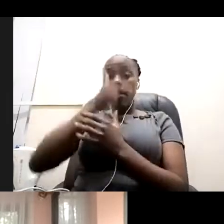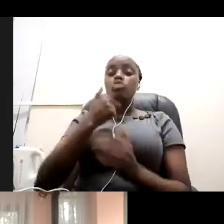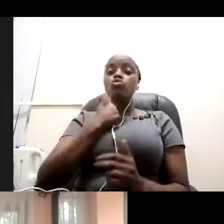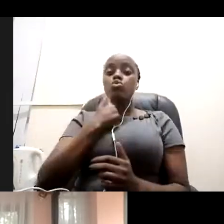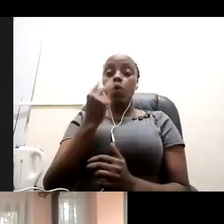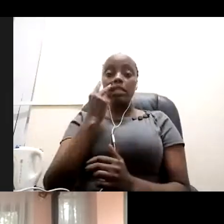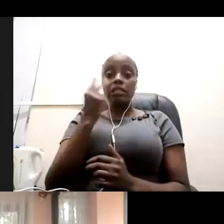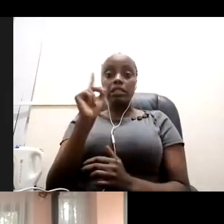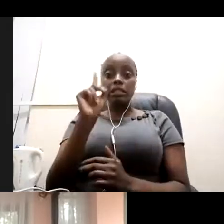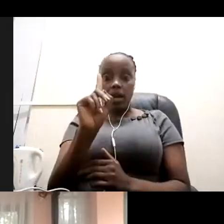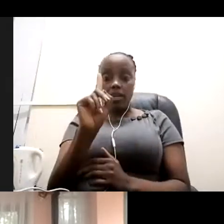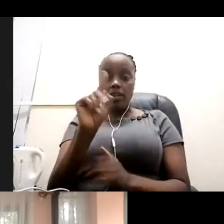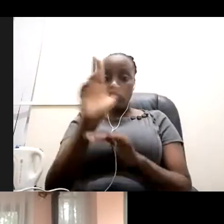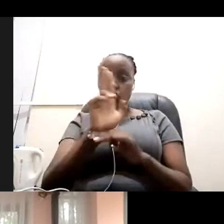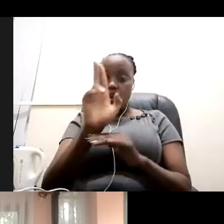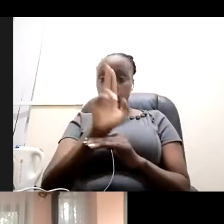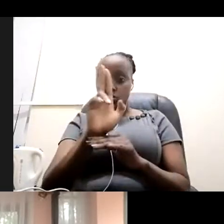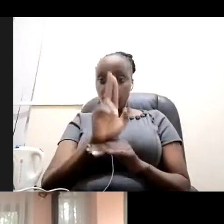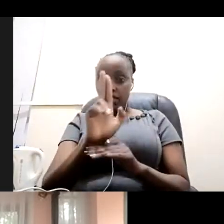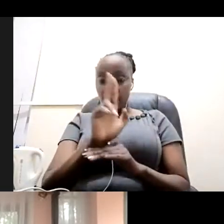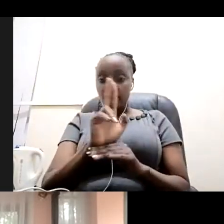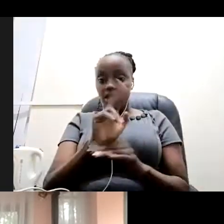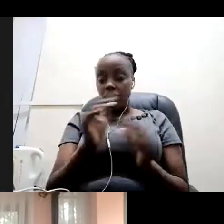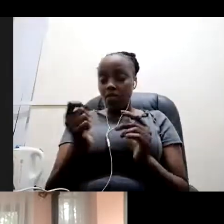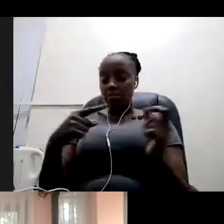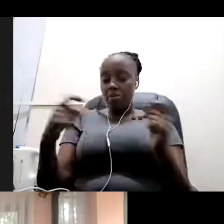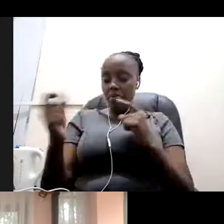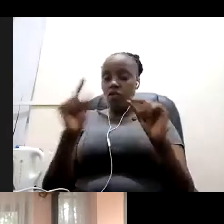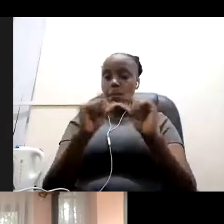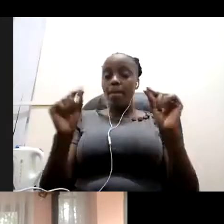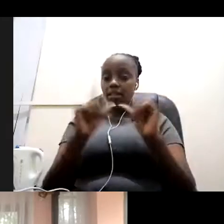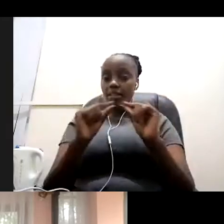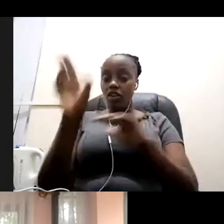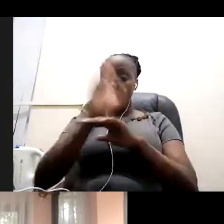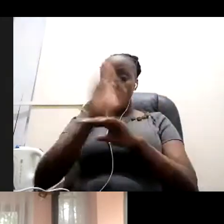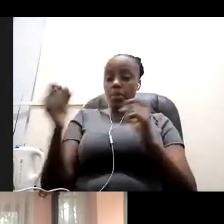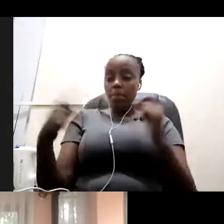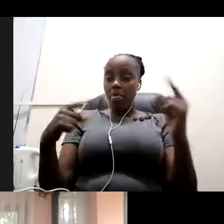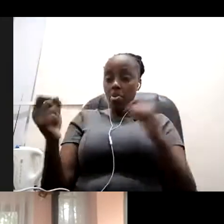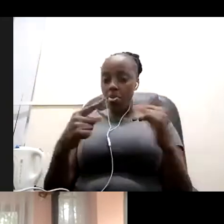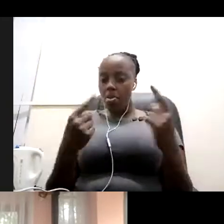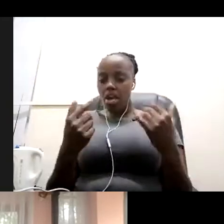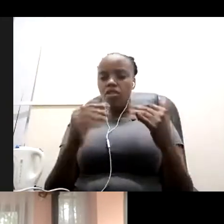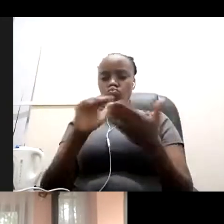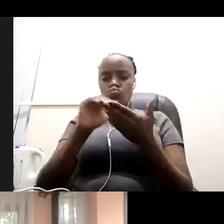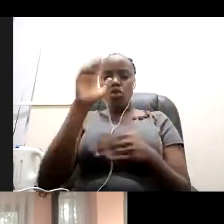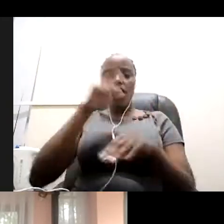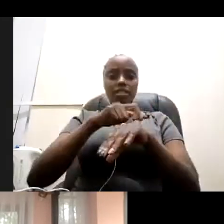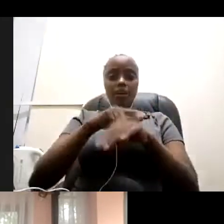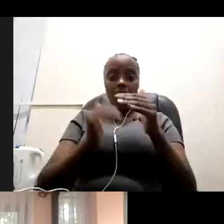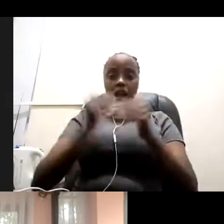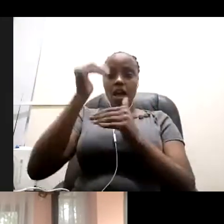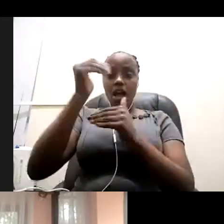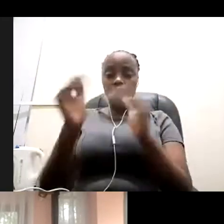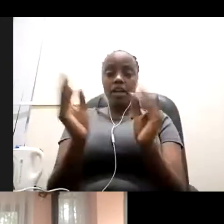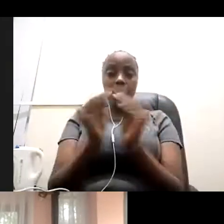you're using already chat. Please use chat as much as you can. After the meeting, we